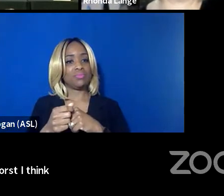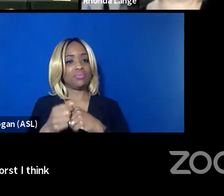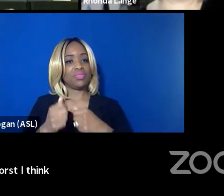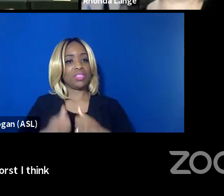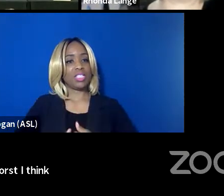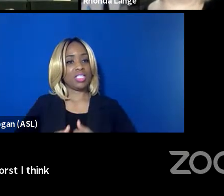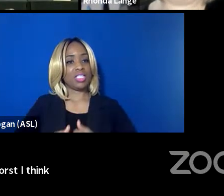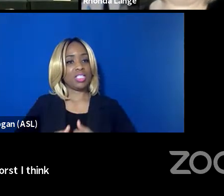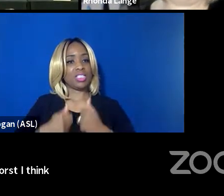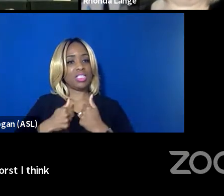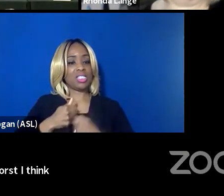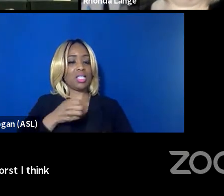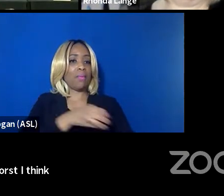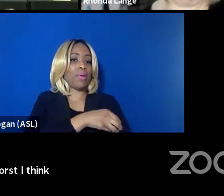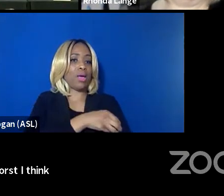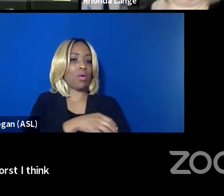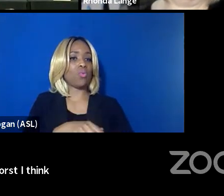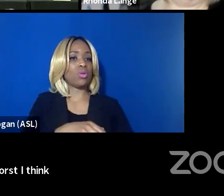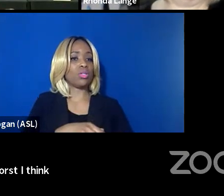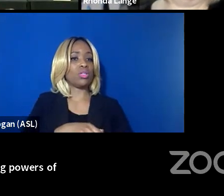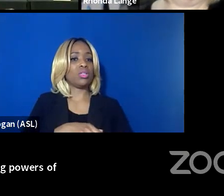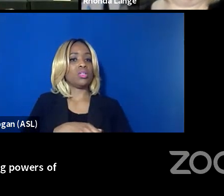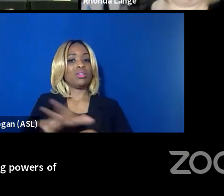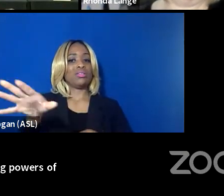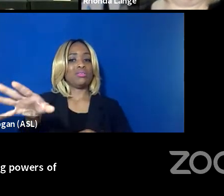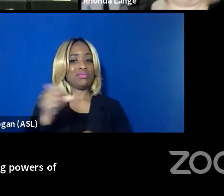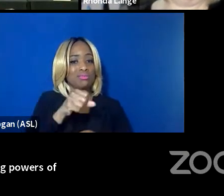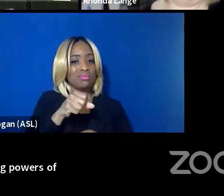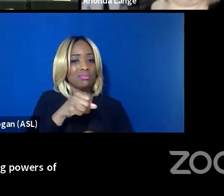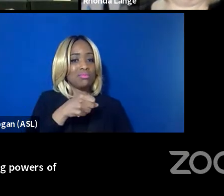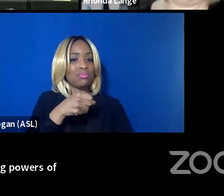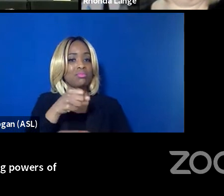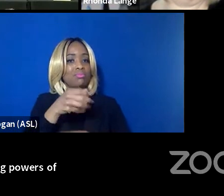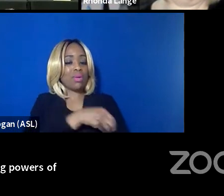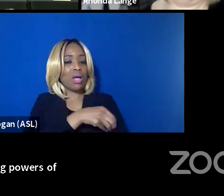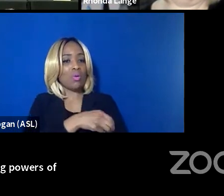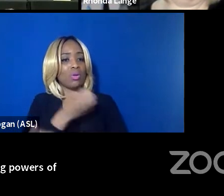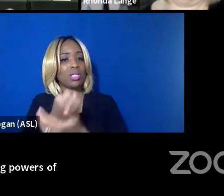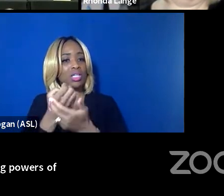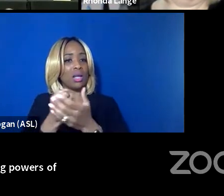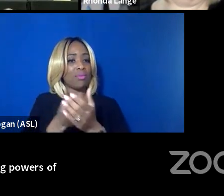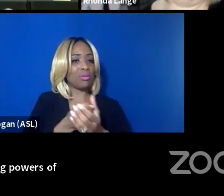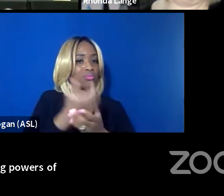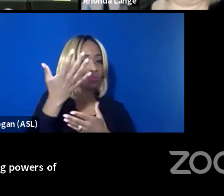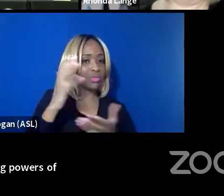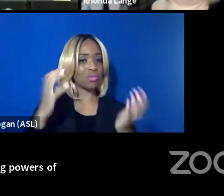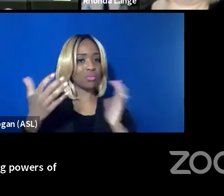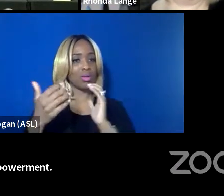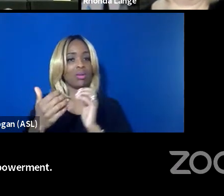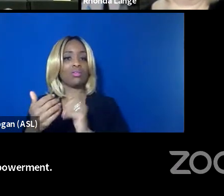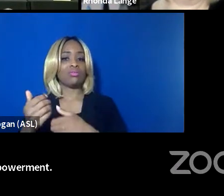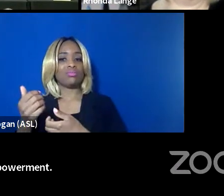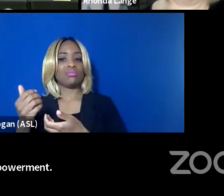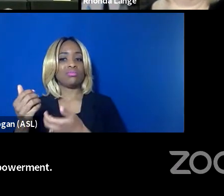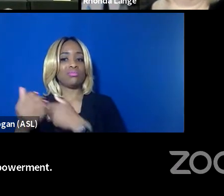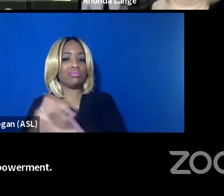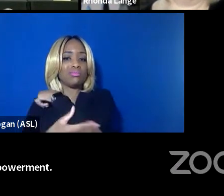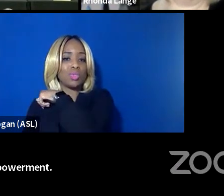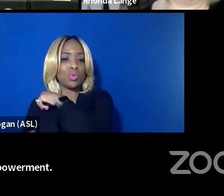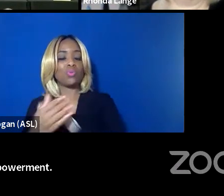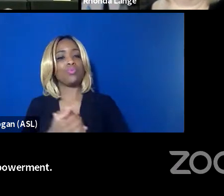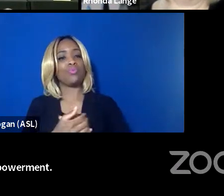existing powers of empowerment, disempowerment, economic prosperity versus a lack of such prosperity,